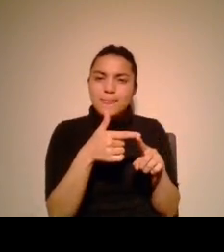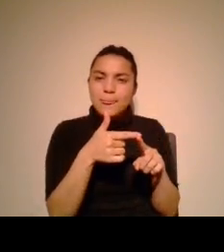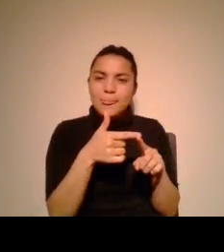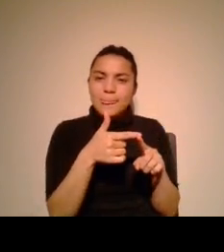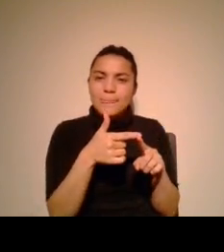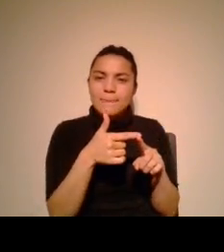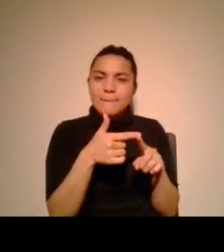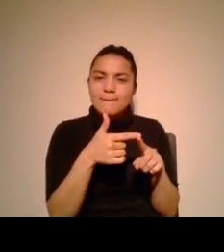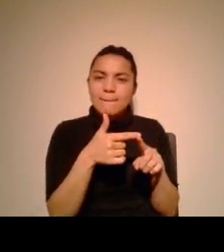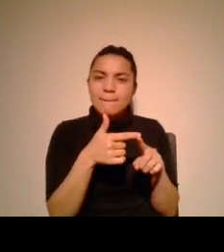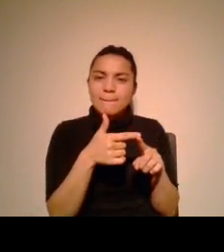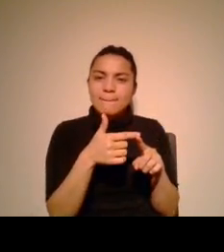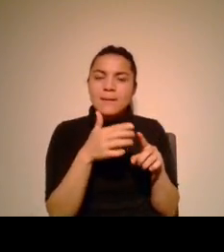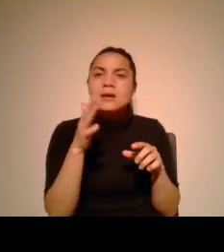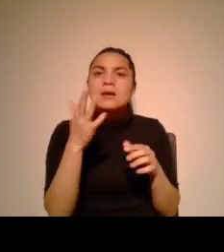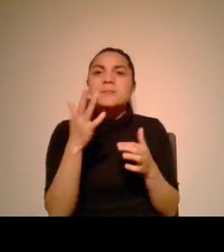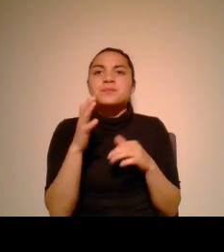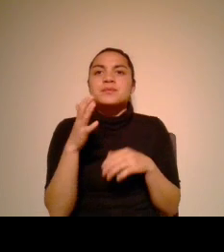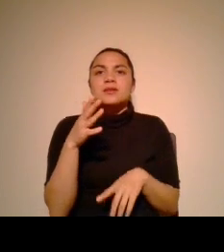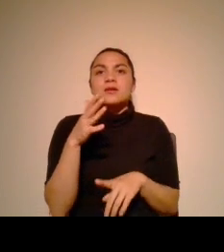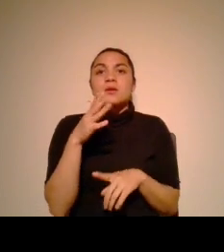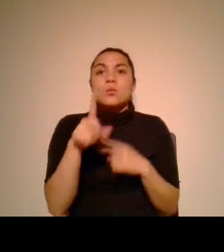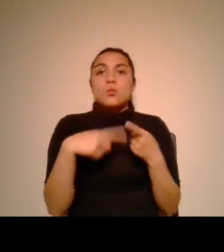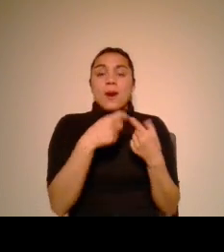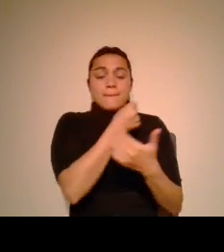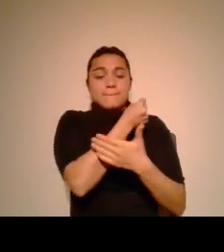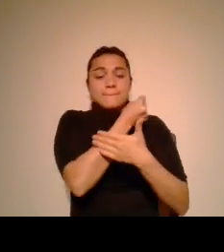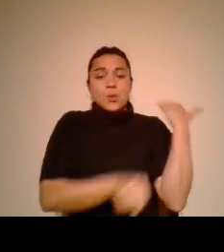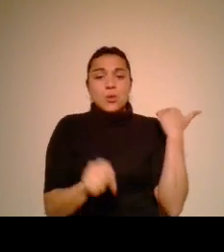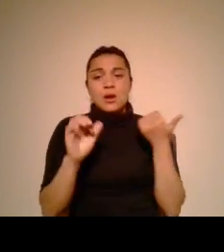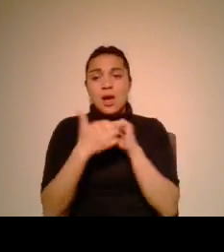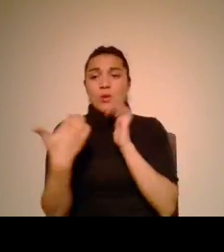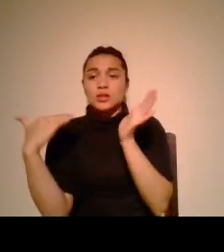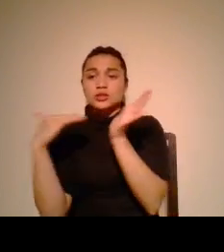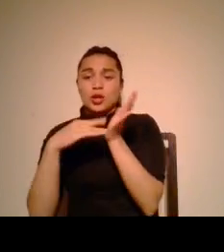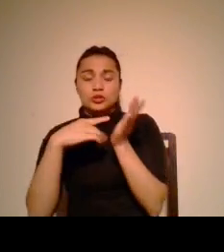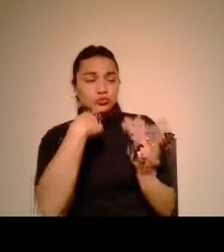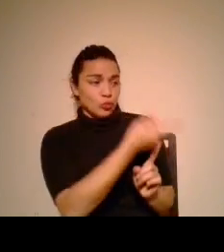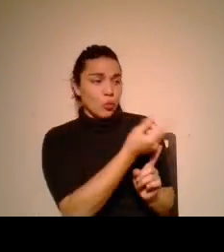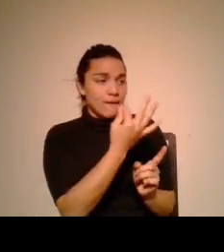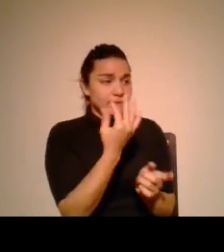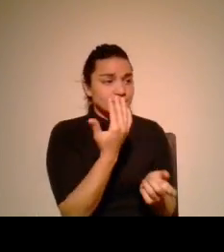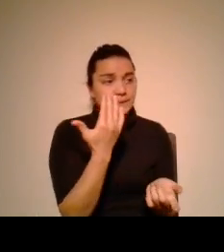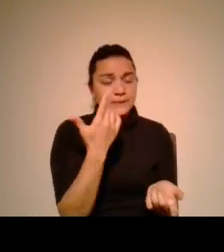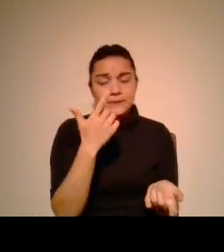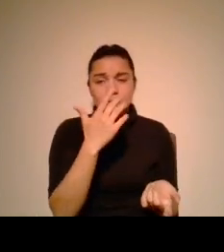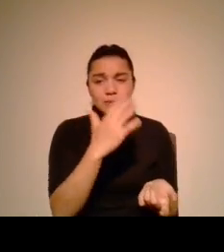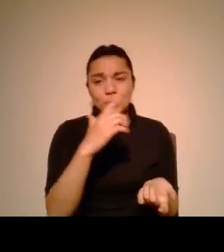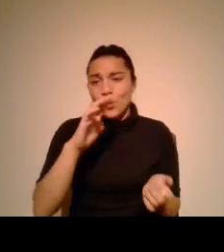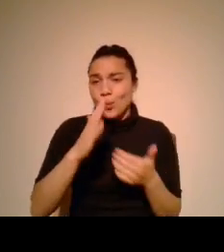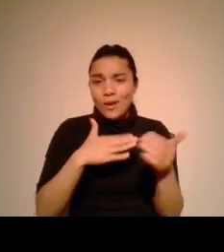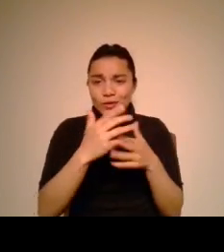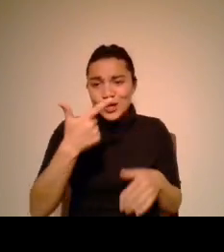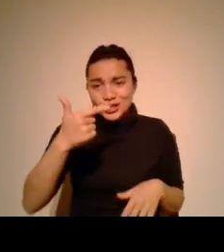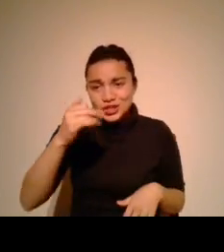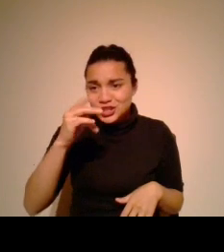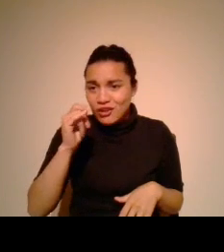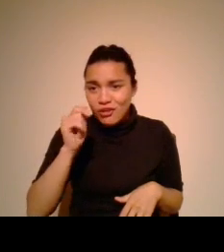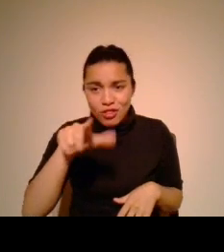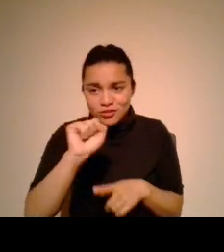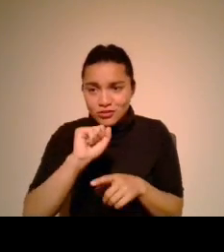the way that somebody's doctor interpreted their genitals at birth does not influence the way that they speak as an adult. That's